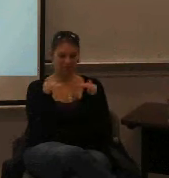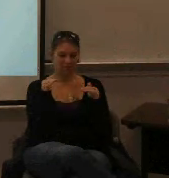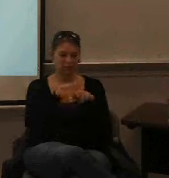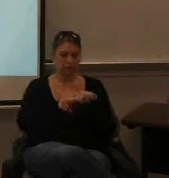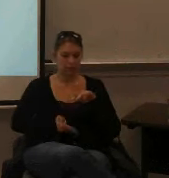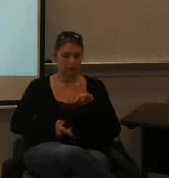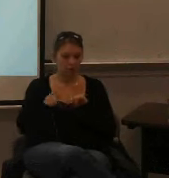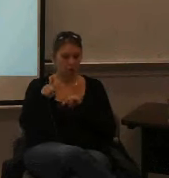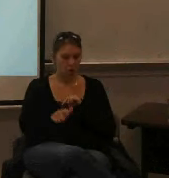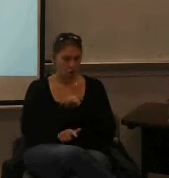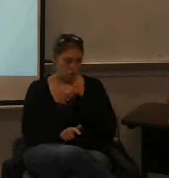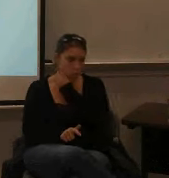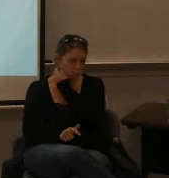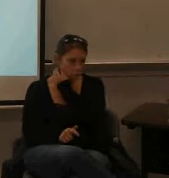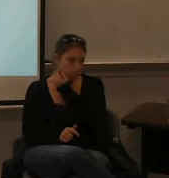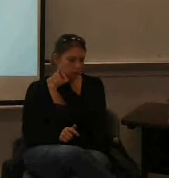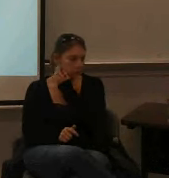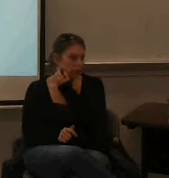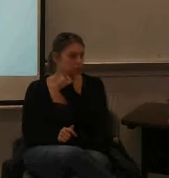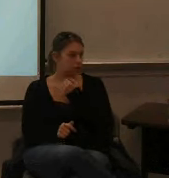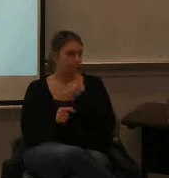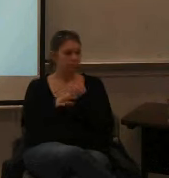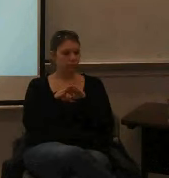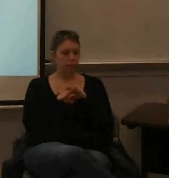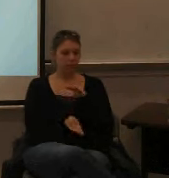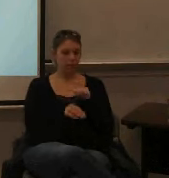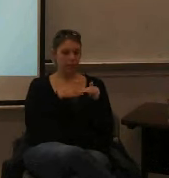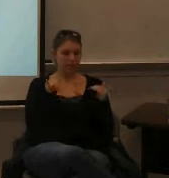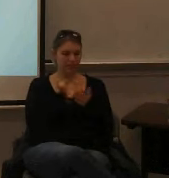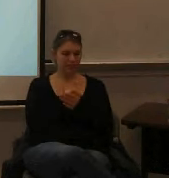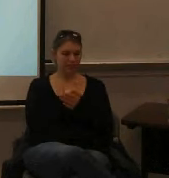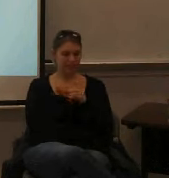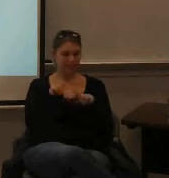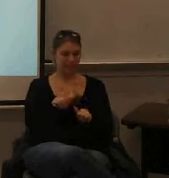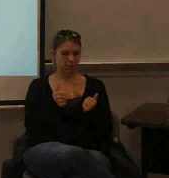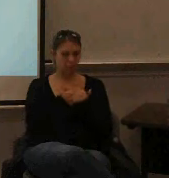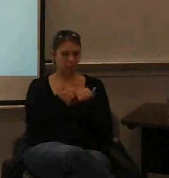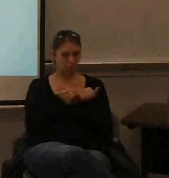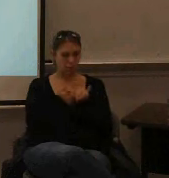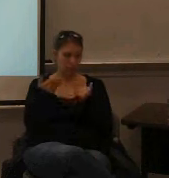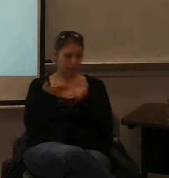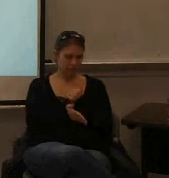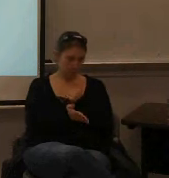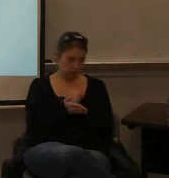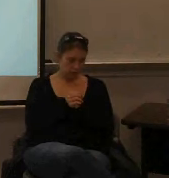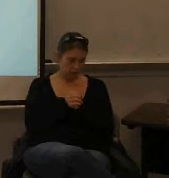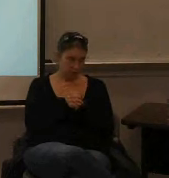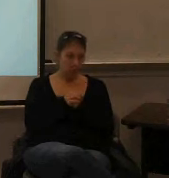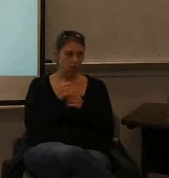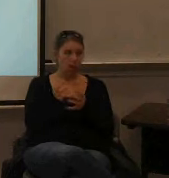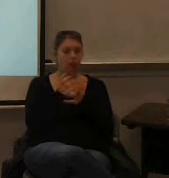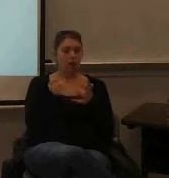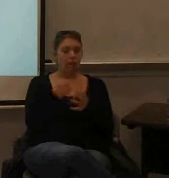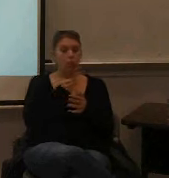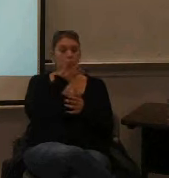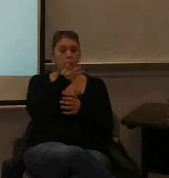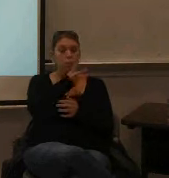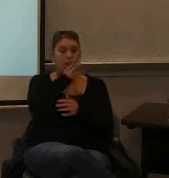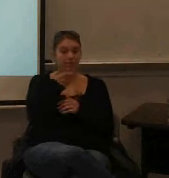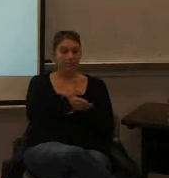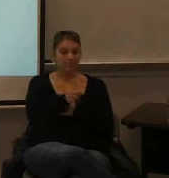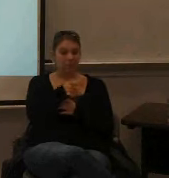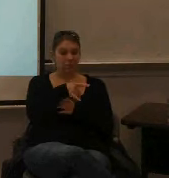drop quite low and below levels that can support fishes. A lot of the warm water